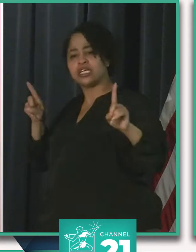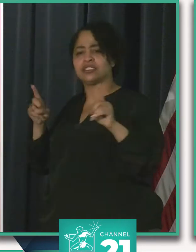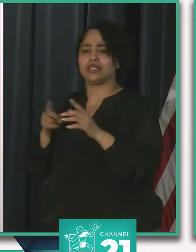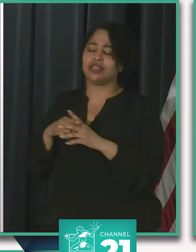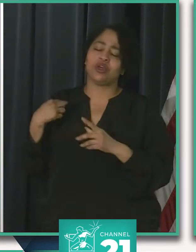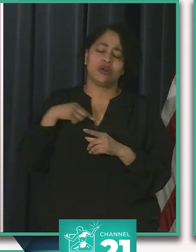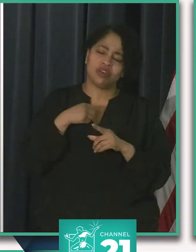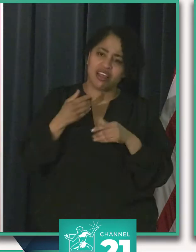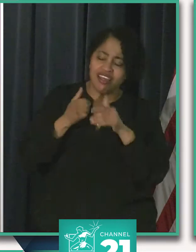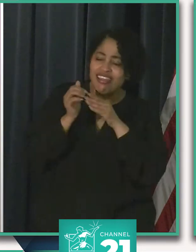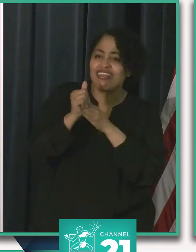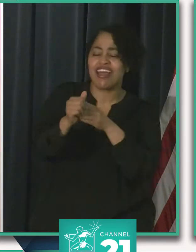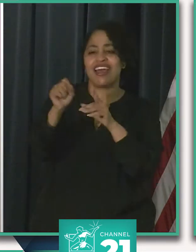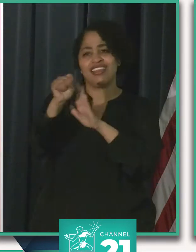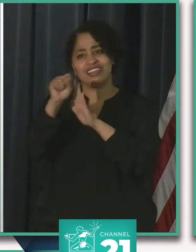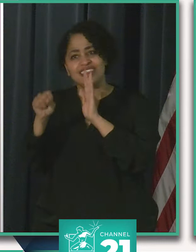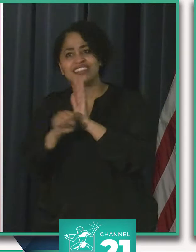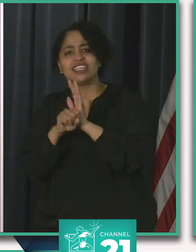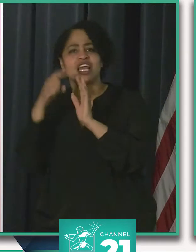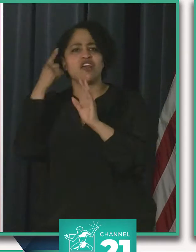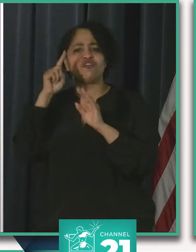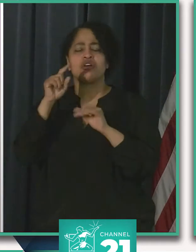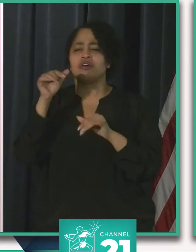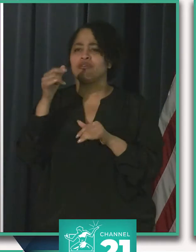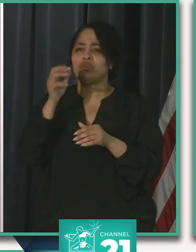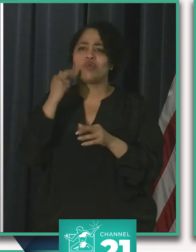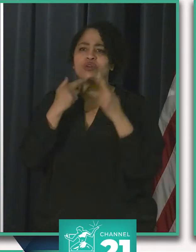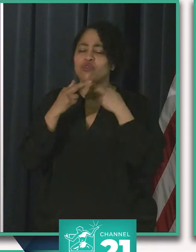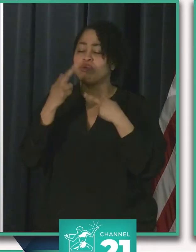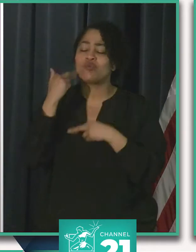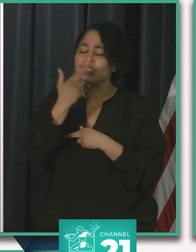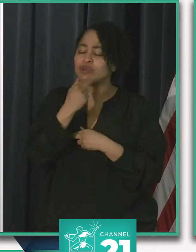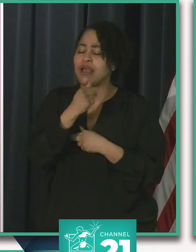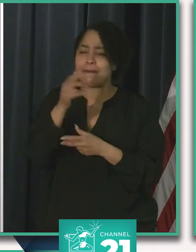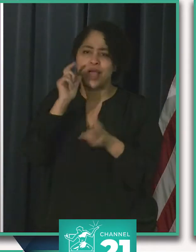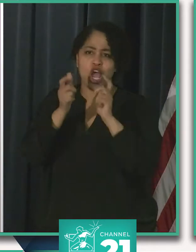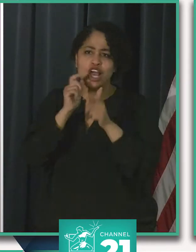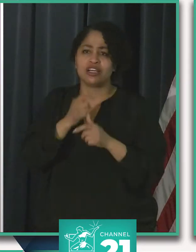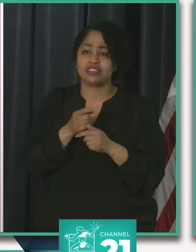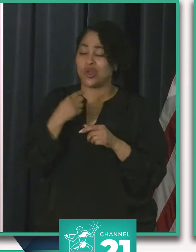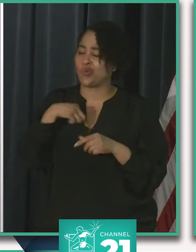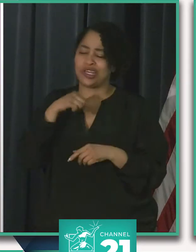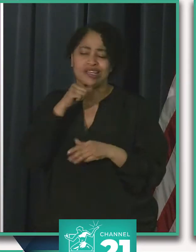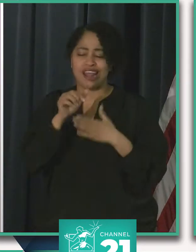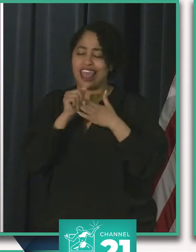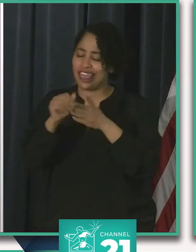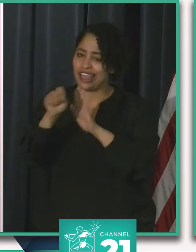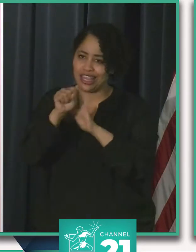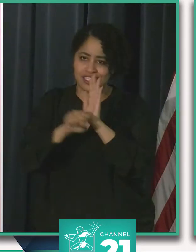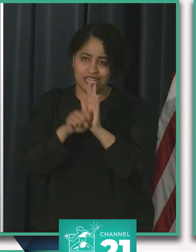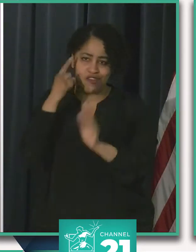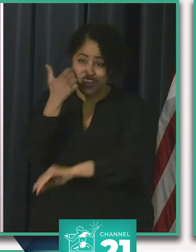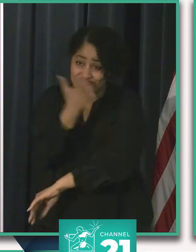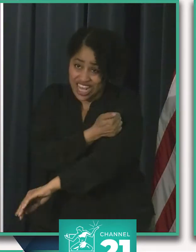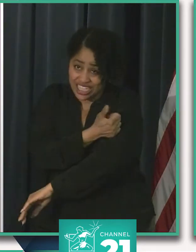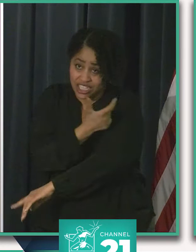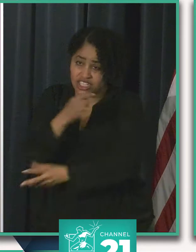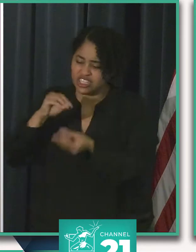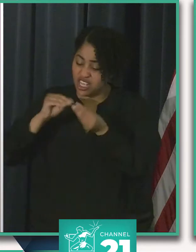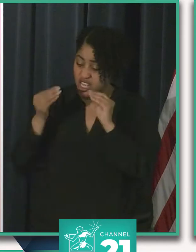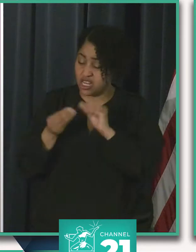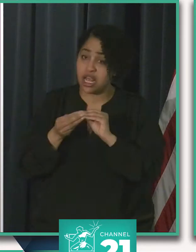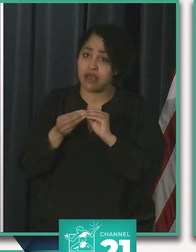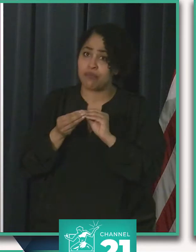bars and restaurants, we are not leading this state in our vaccination rates. And so the number of adults who have gotten at least